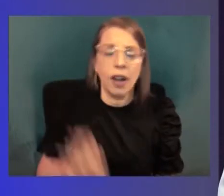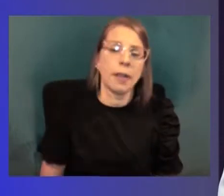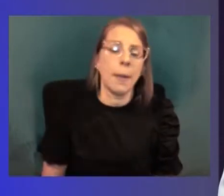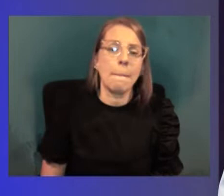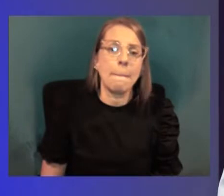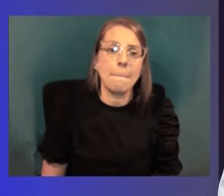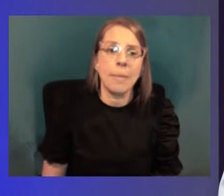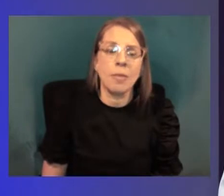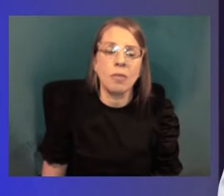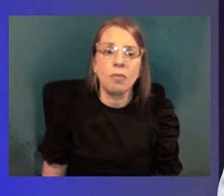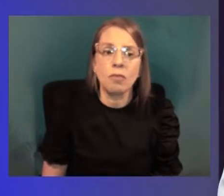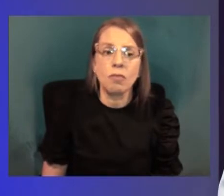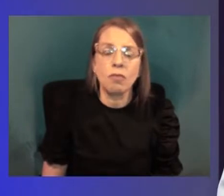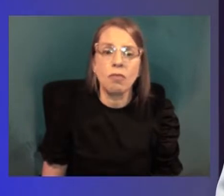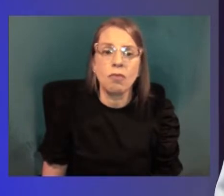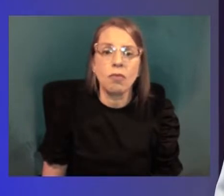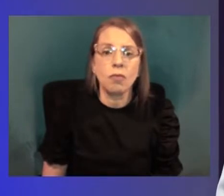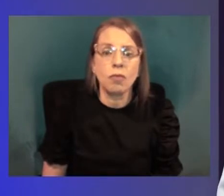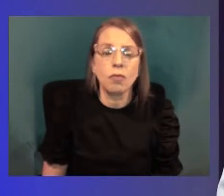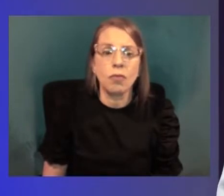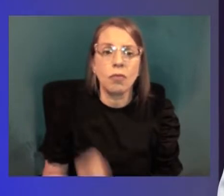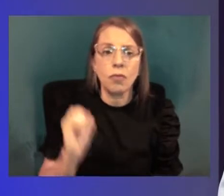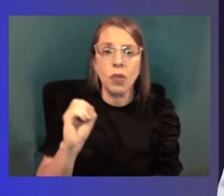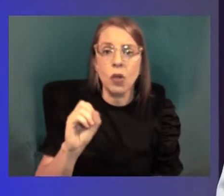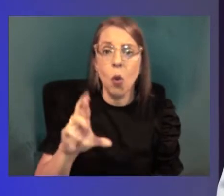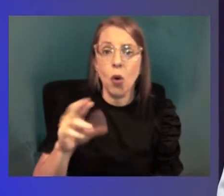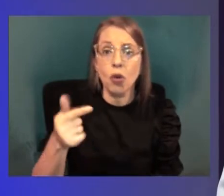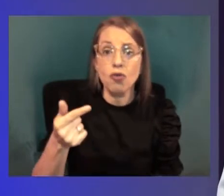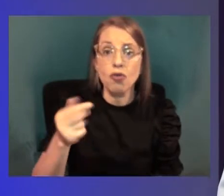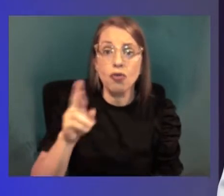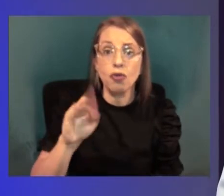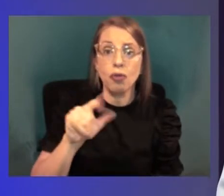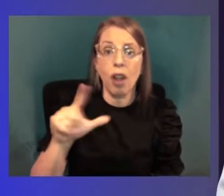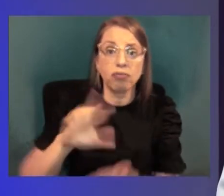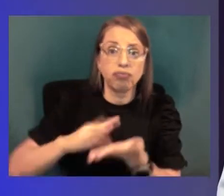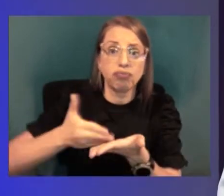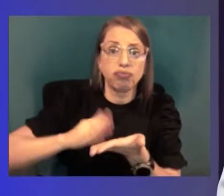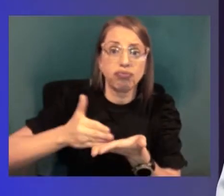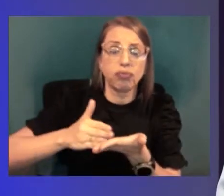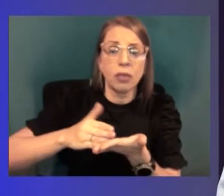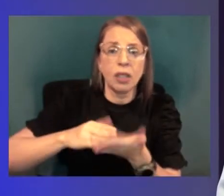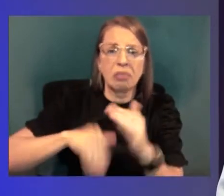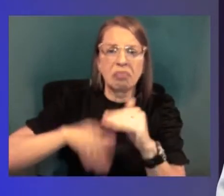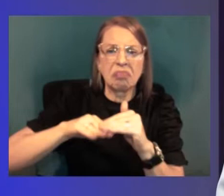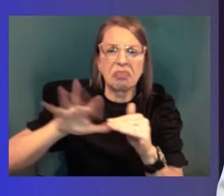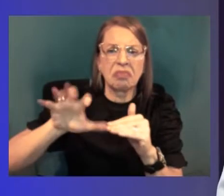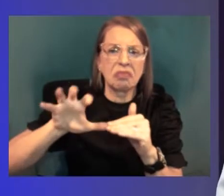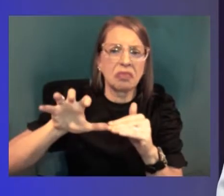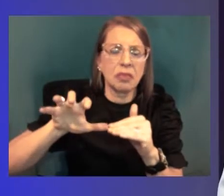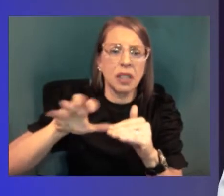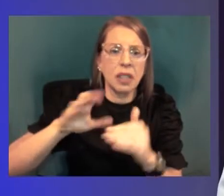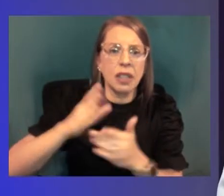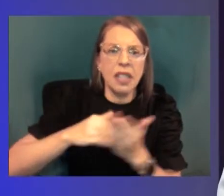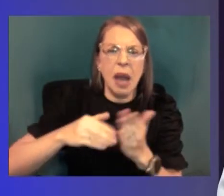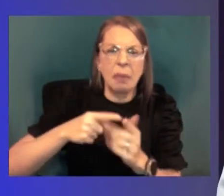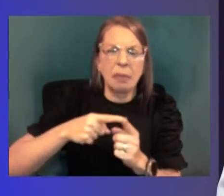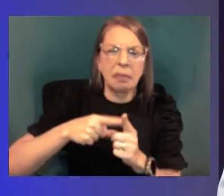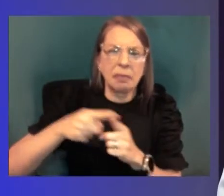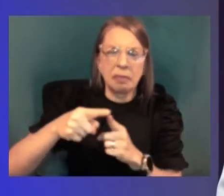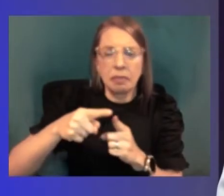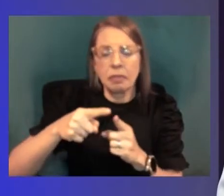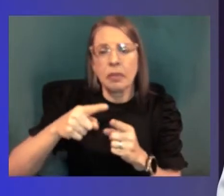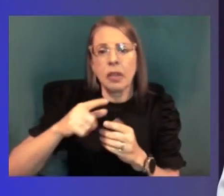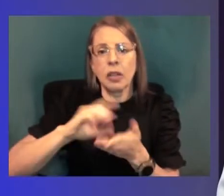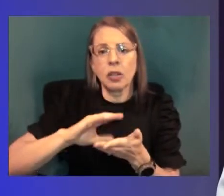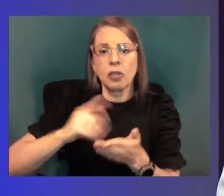or the grills that we use probably at the highest 500. Some specialized grills can go up higher, but this 1,200